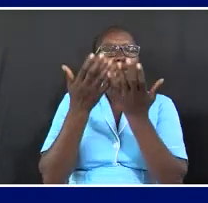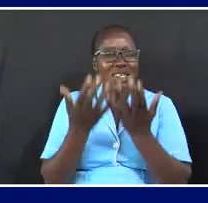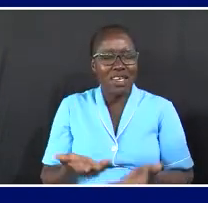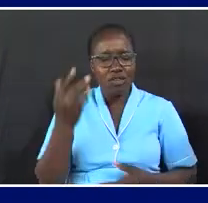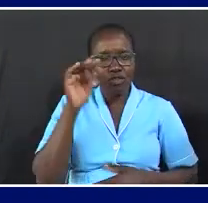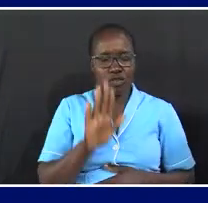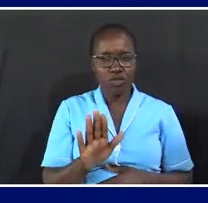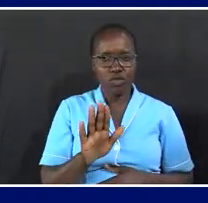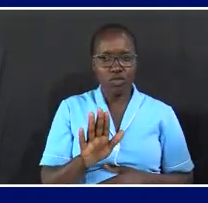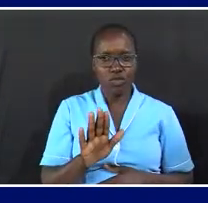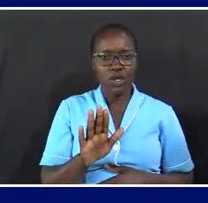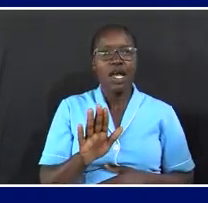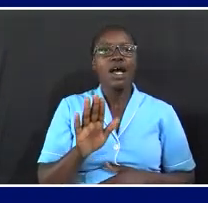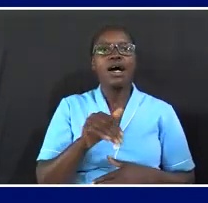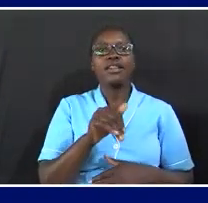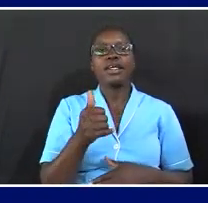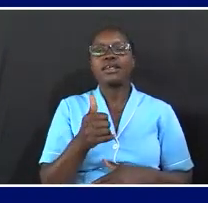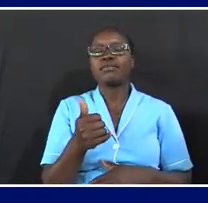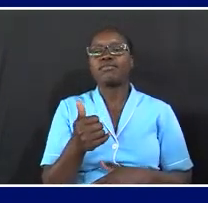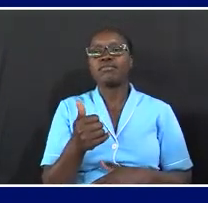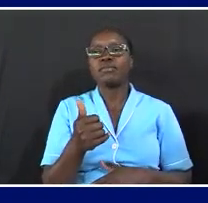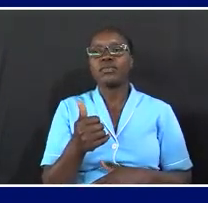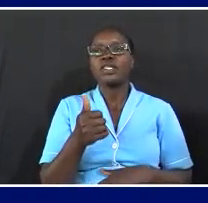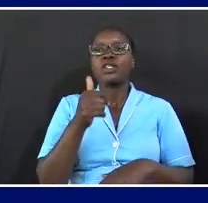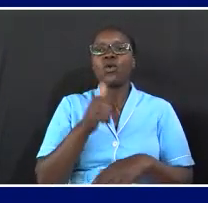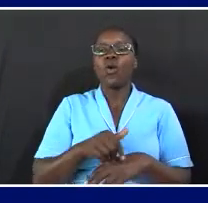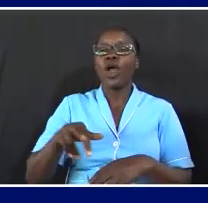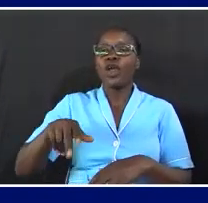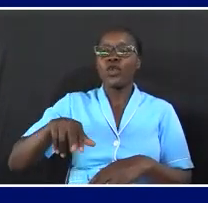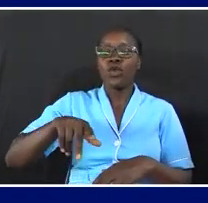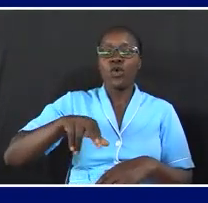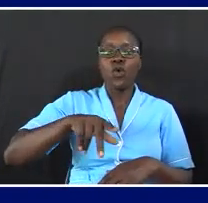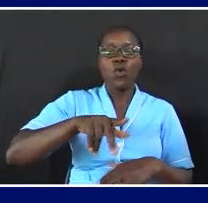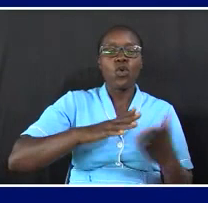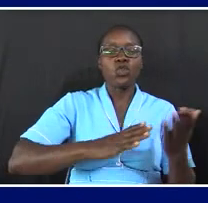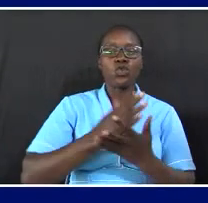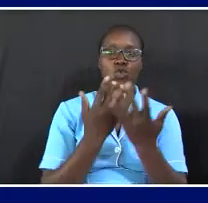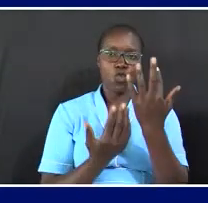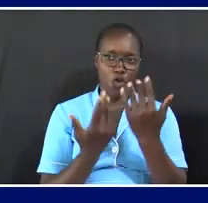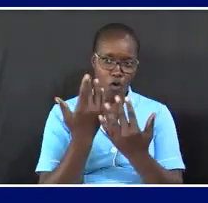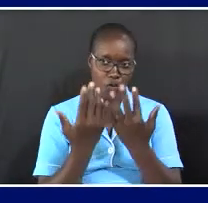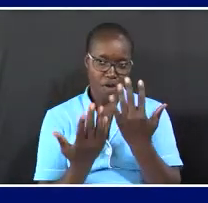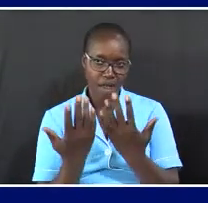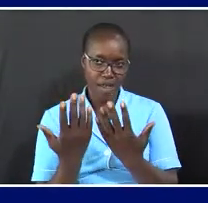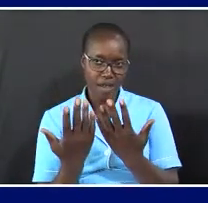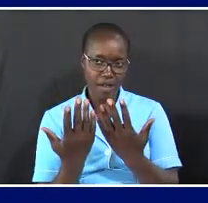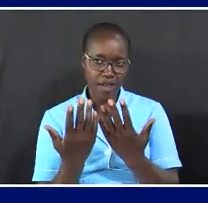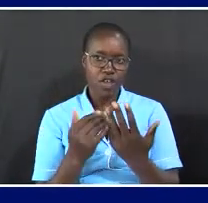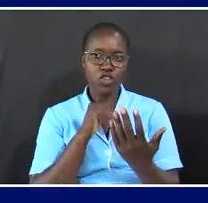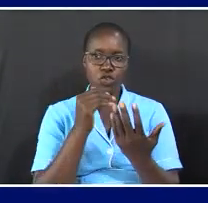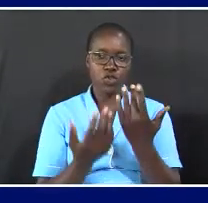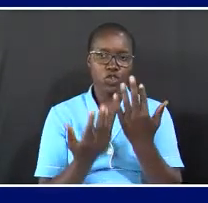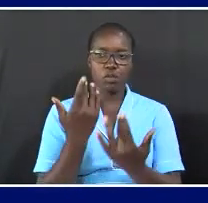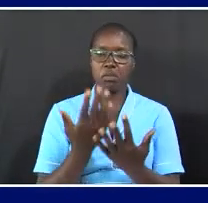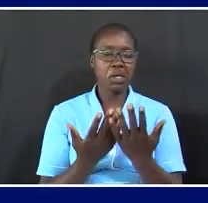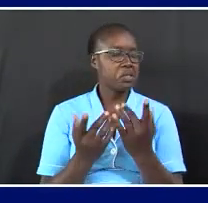you. Then the other part says, when you walk through fire, you will not be